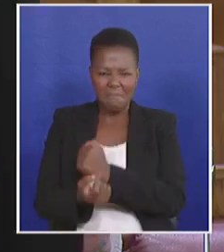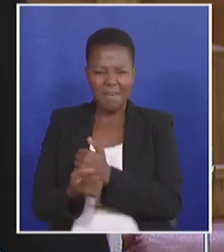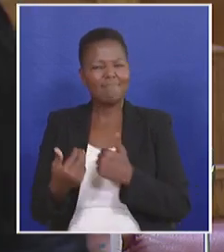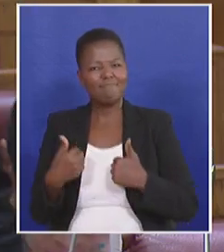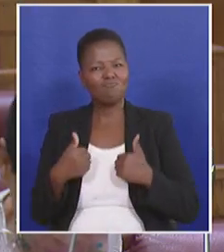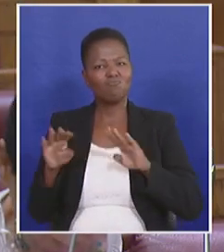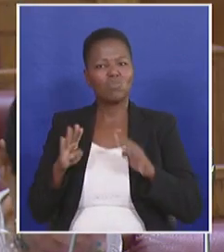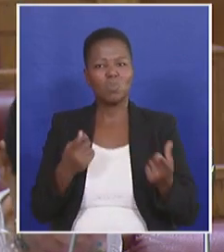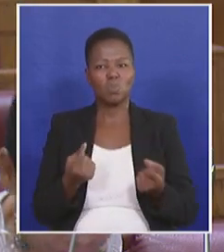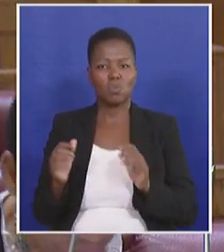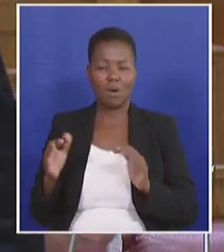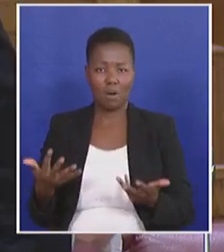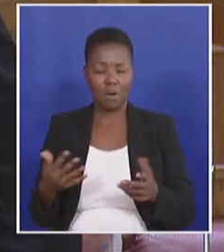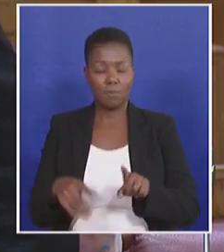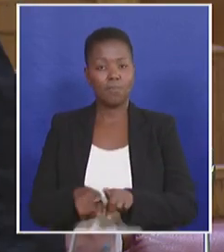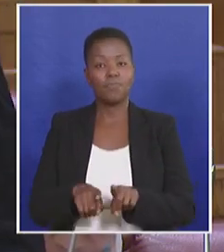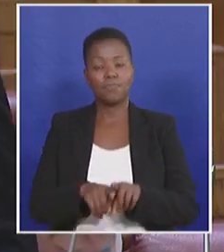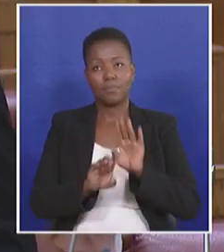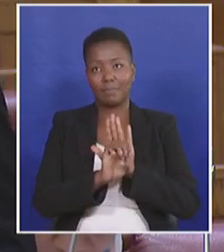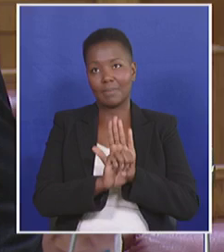example. If you have got